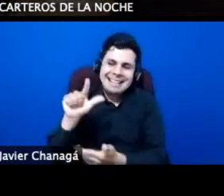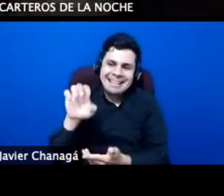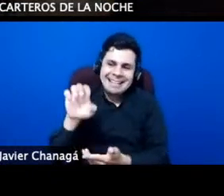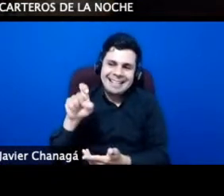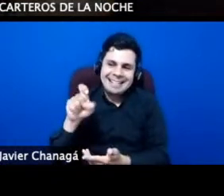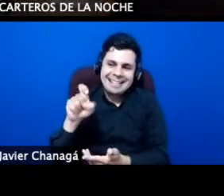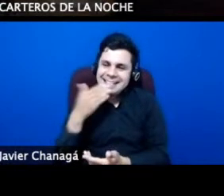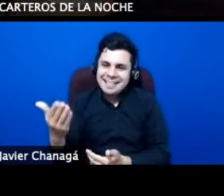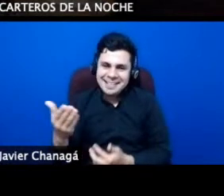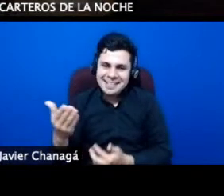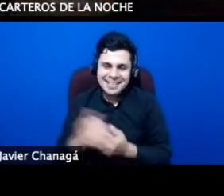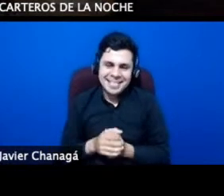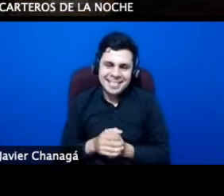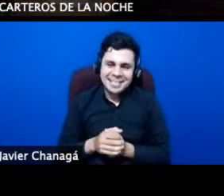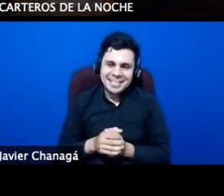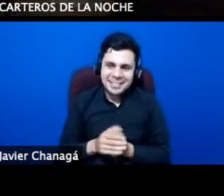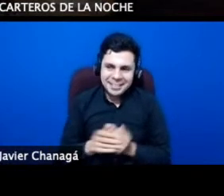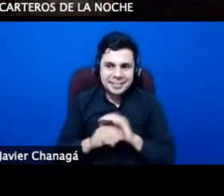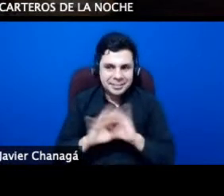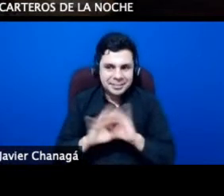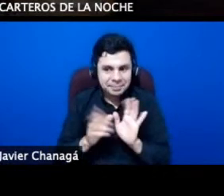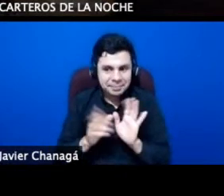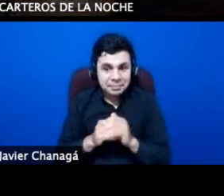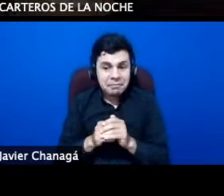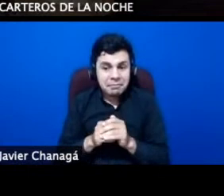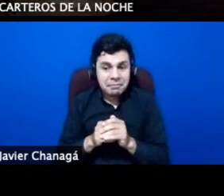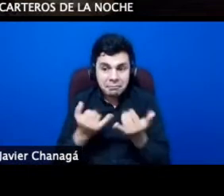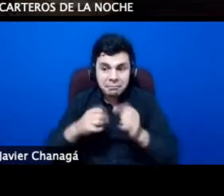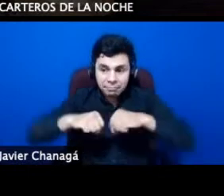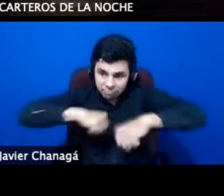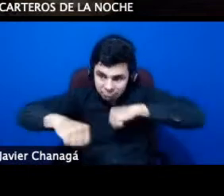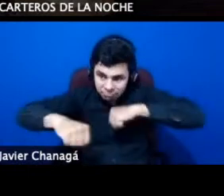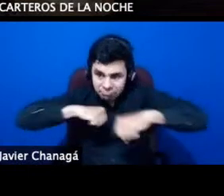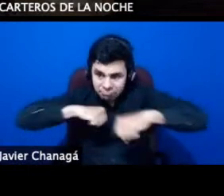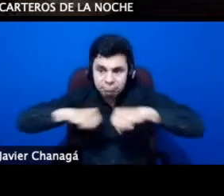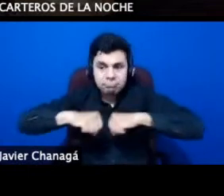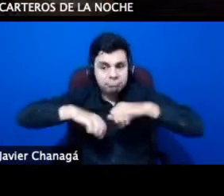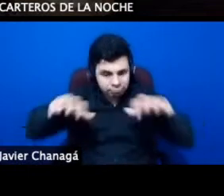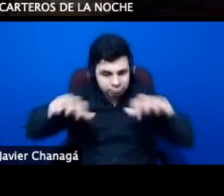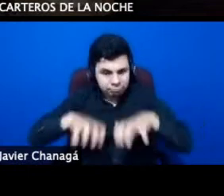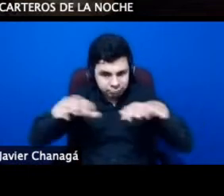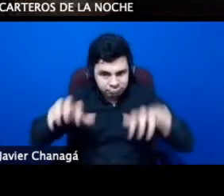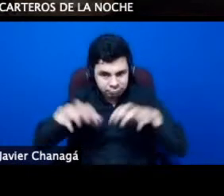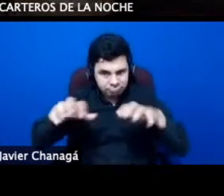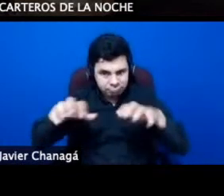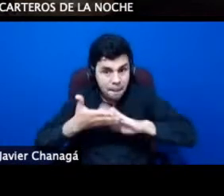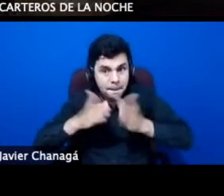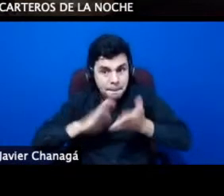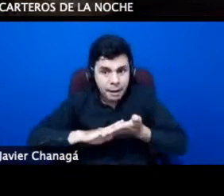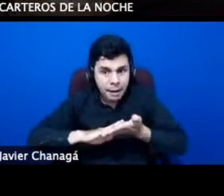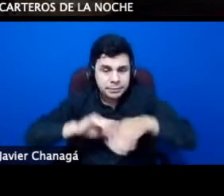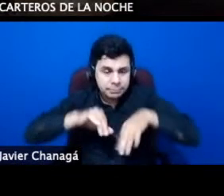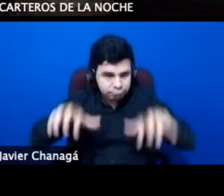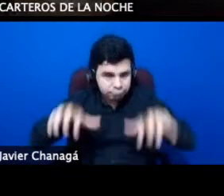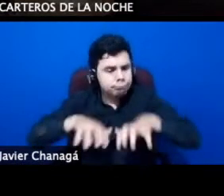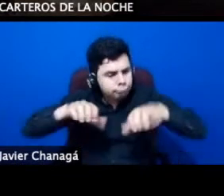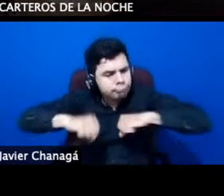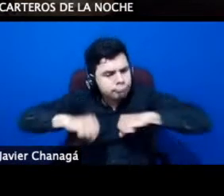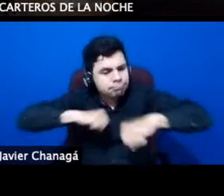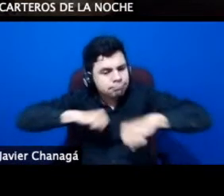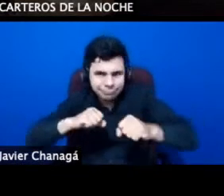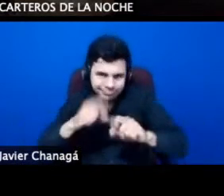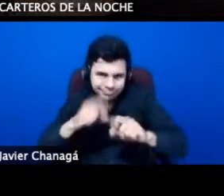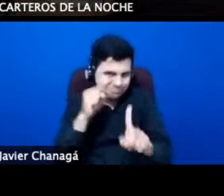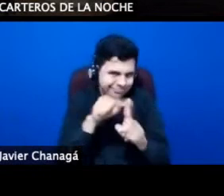Ya las acciones de paz, digamos las acciones que en sí mismo llevan estas actividades artísticas, se convirtieron más